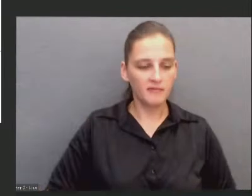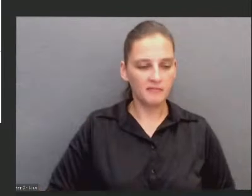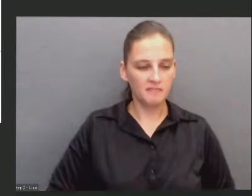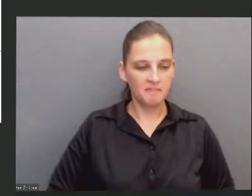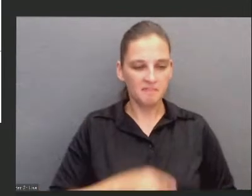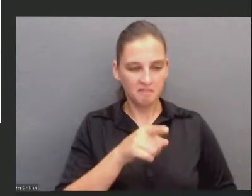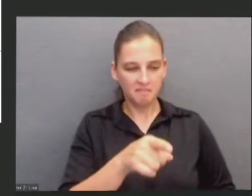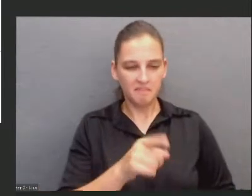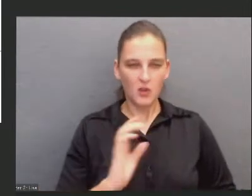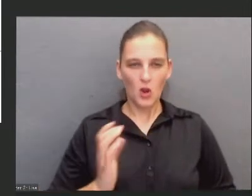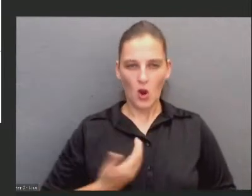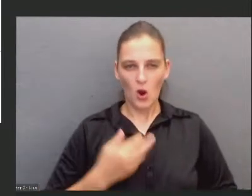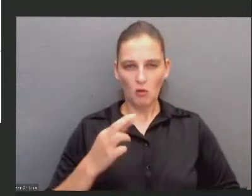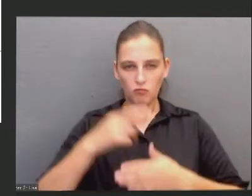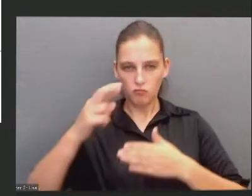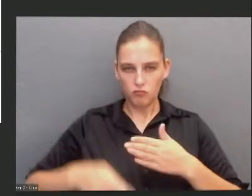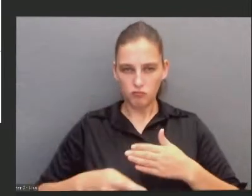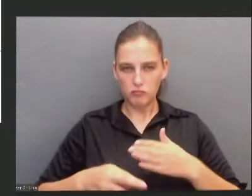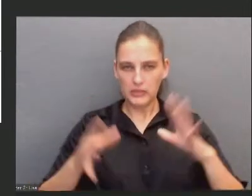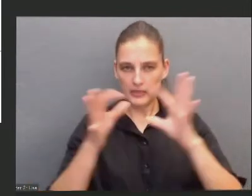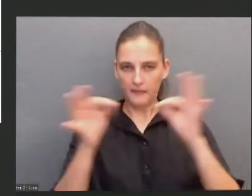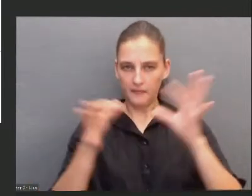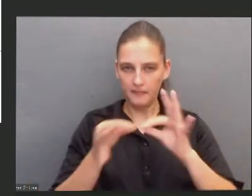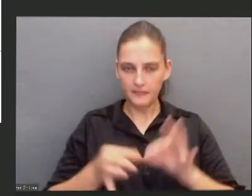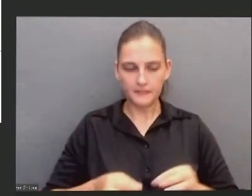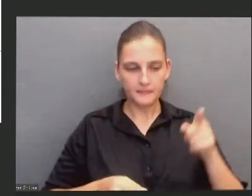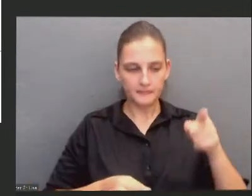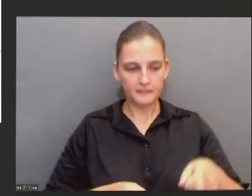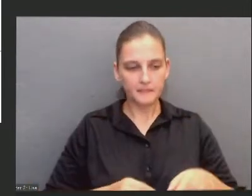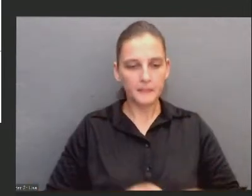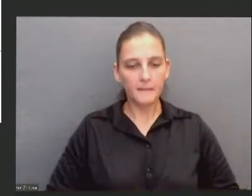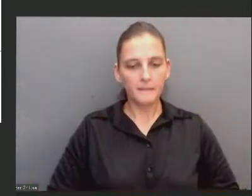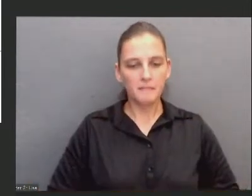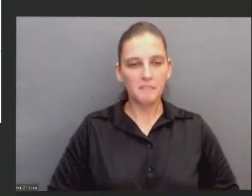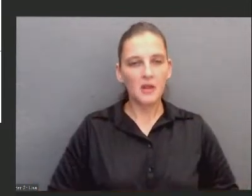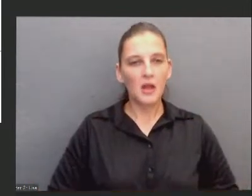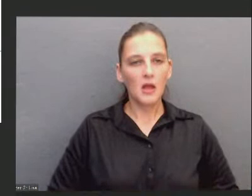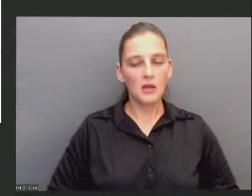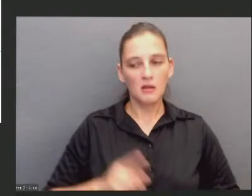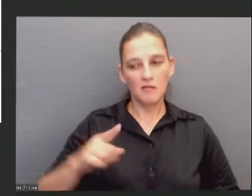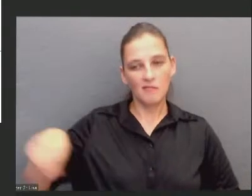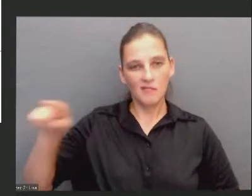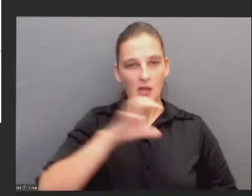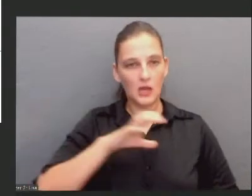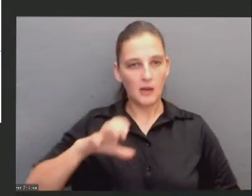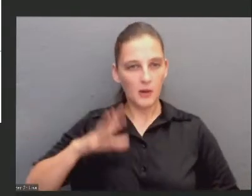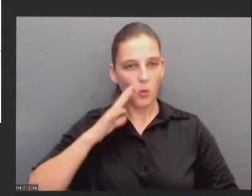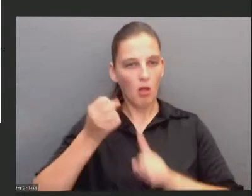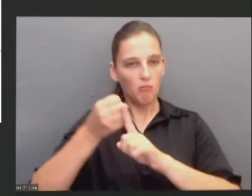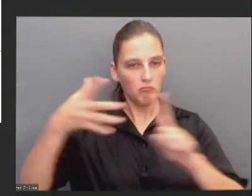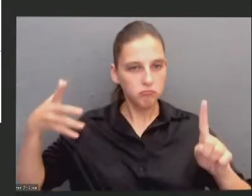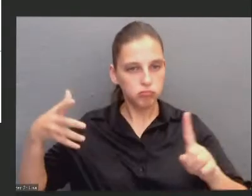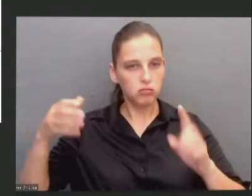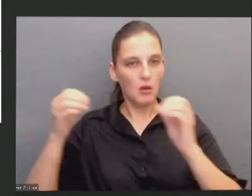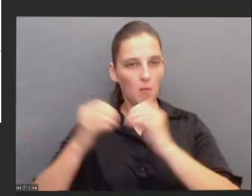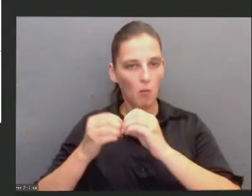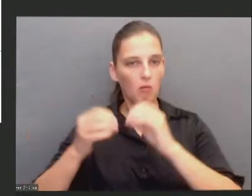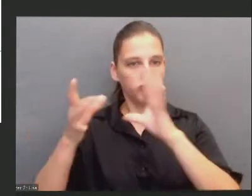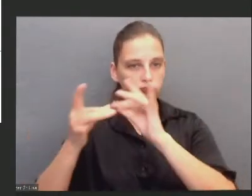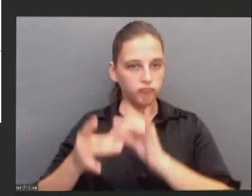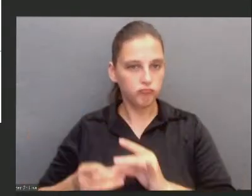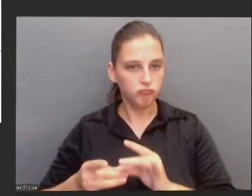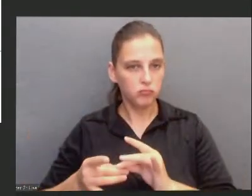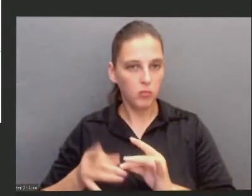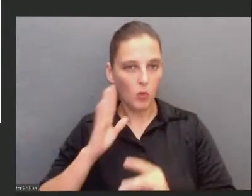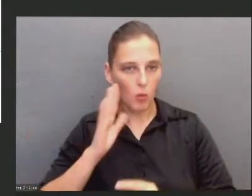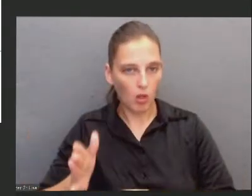my colleagues who've chaired these different subcommittees will be able to talk about in more detail, and then they can link the recommendations